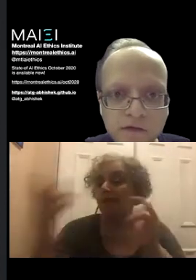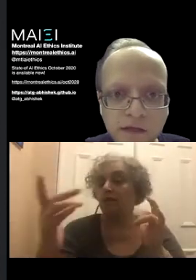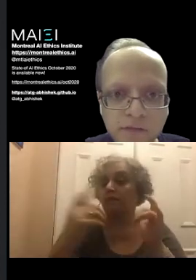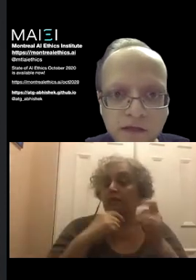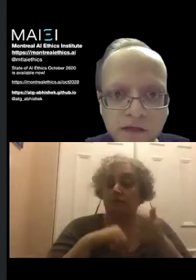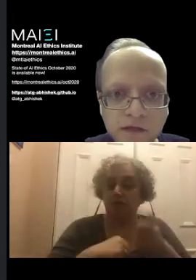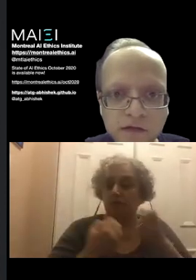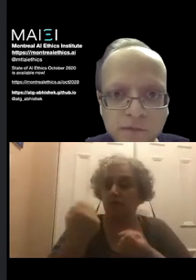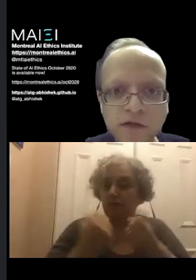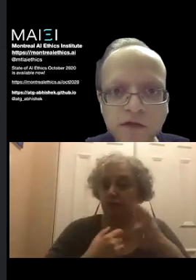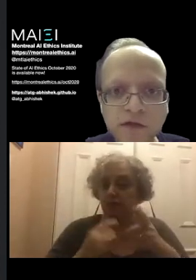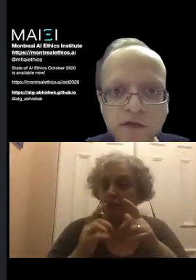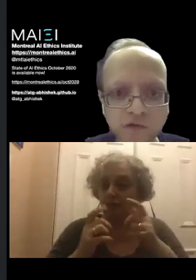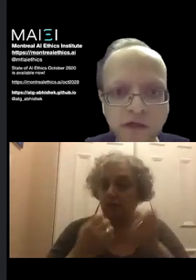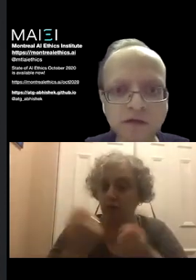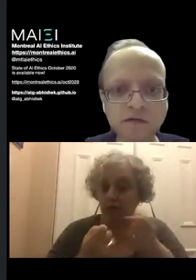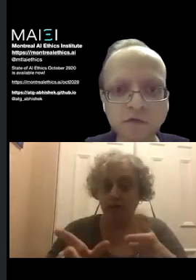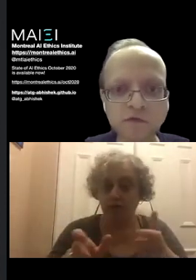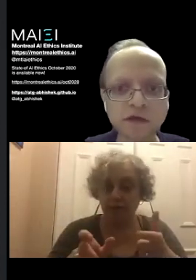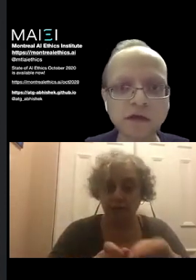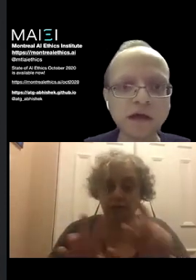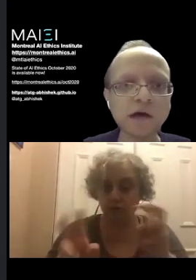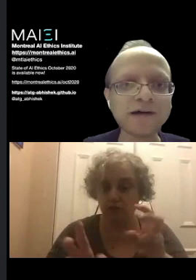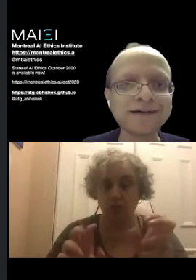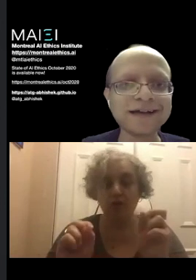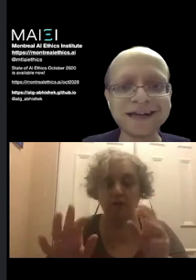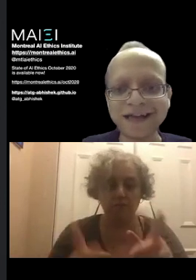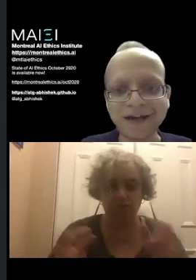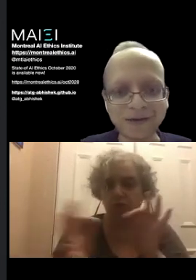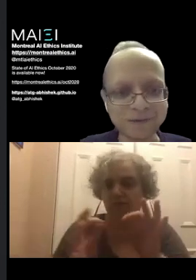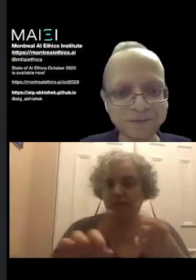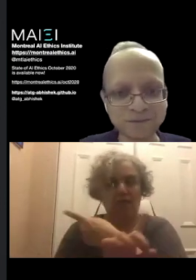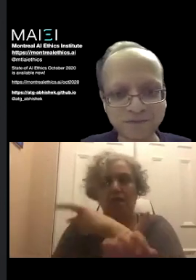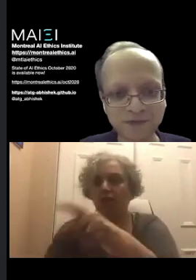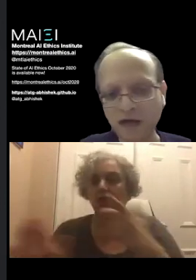is it getting better? Speed is the issue. Okay, perfect.